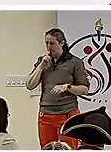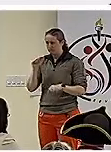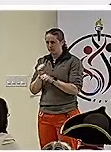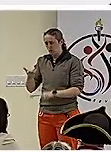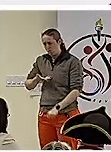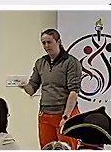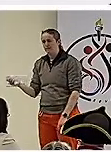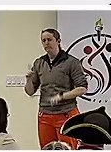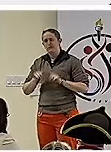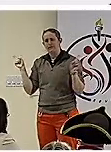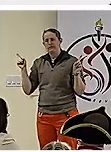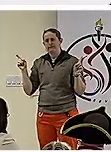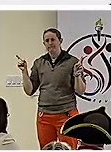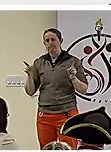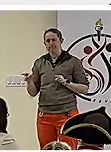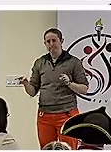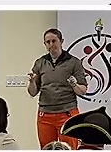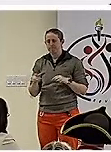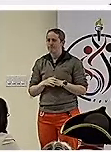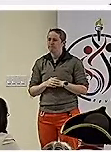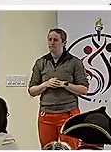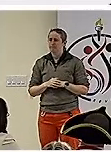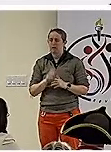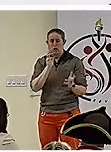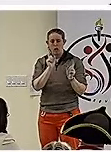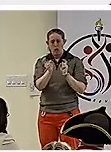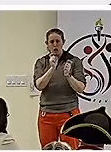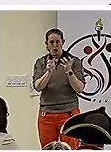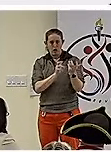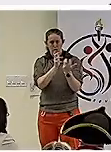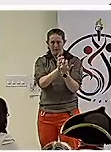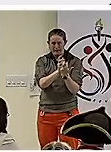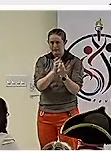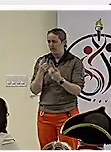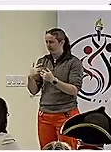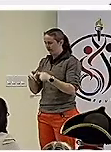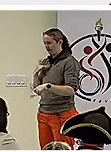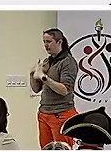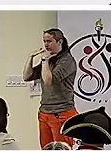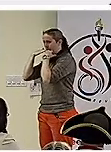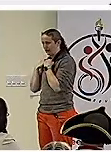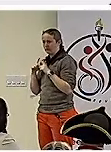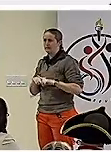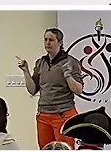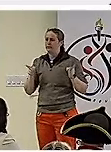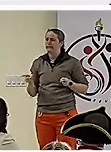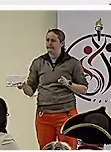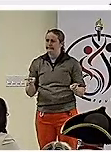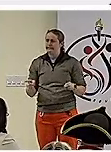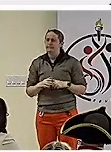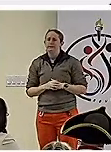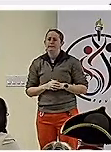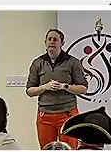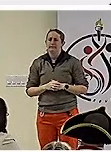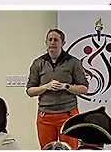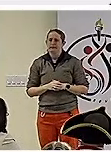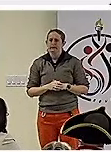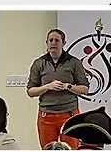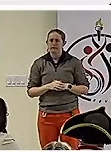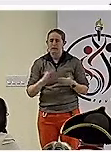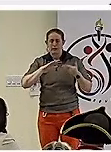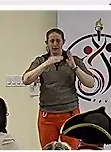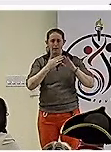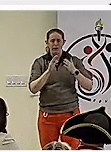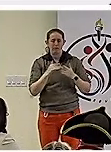it. The difference between being accommodated and feeling valued. It's the difference between existing in a community and feeling like